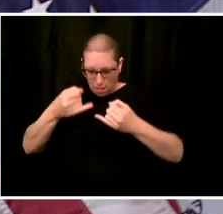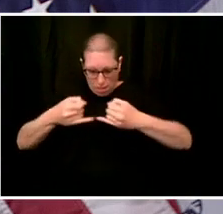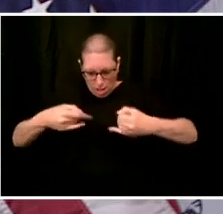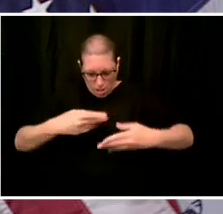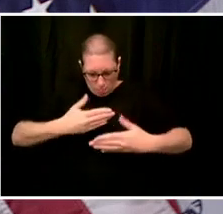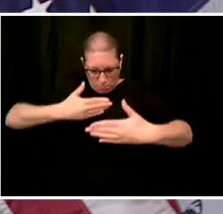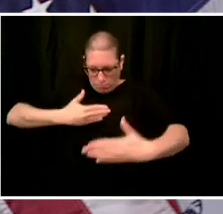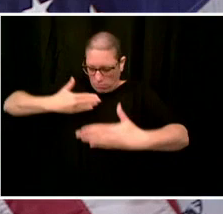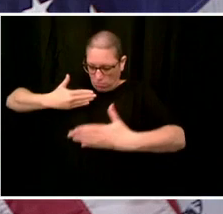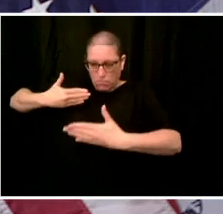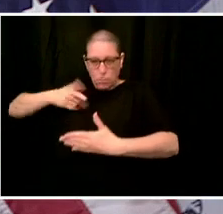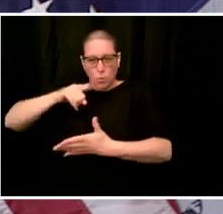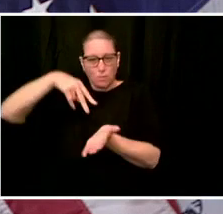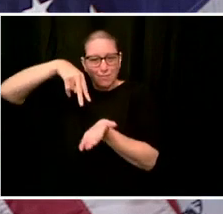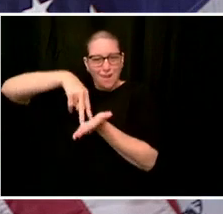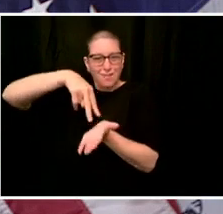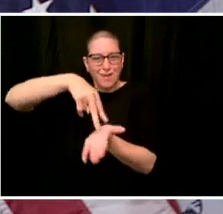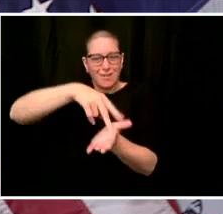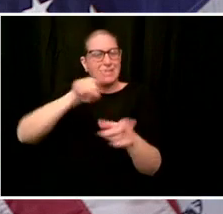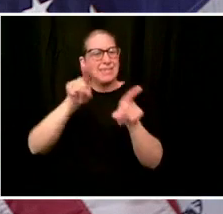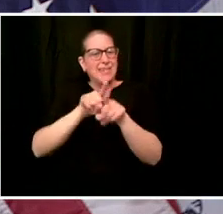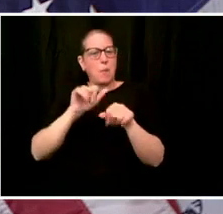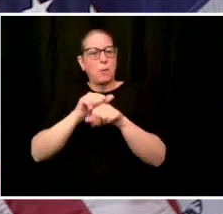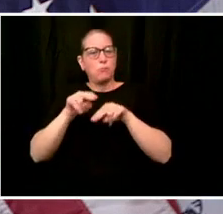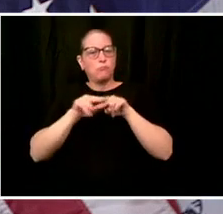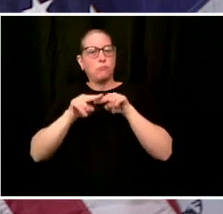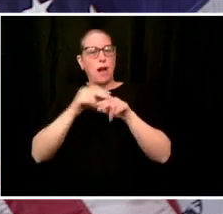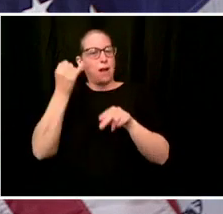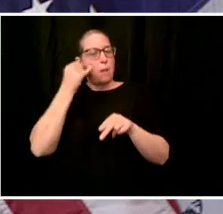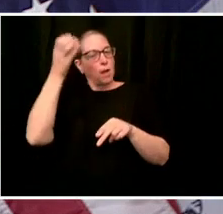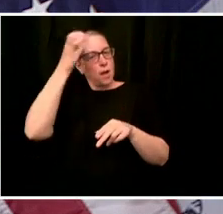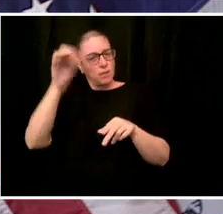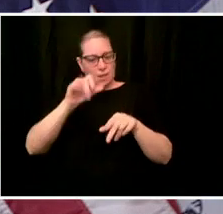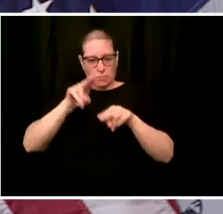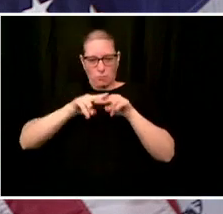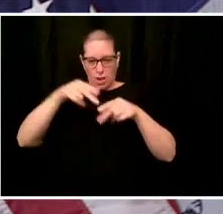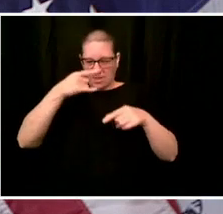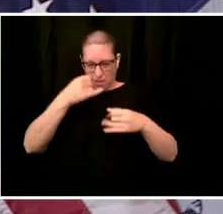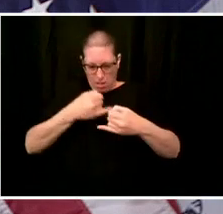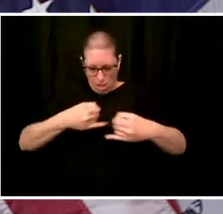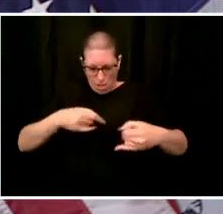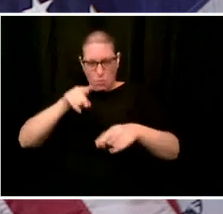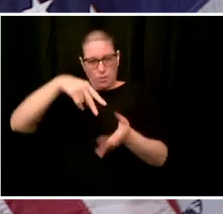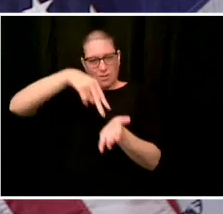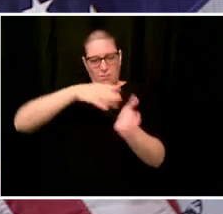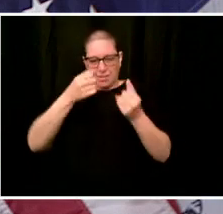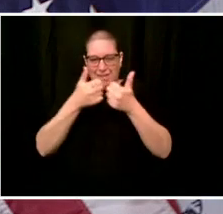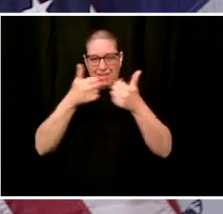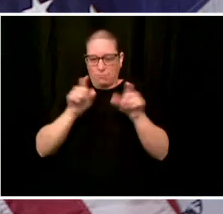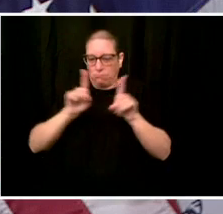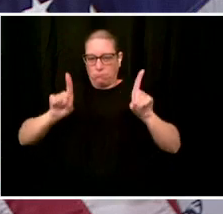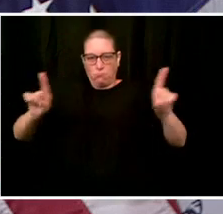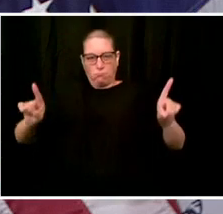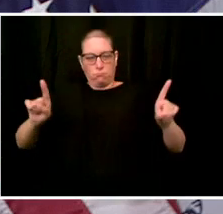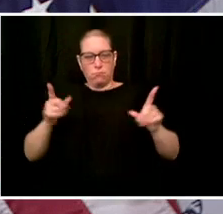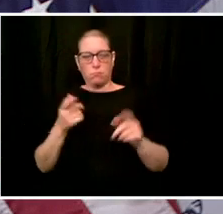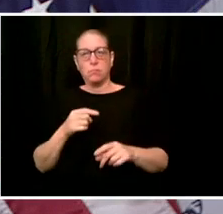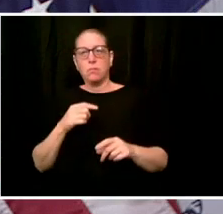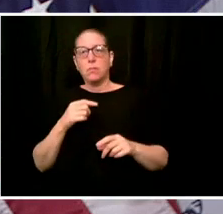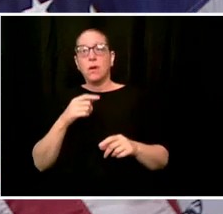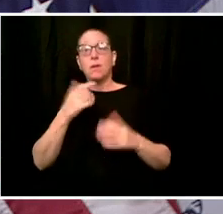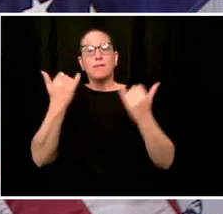a smart idea for the subway as well. Obviously, we're talking about really modest subway ridership now. As